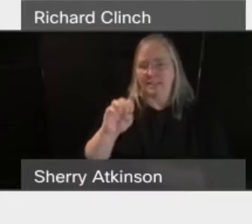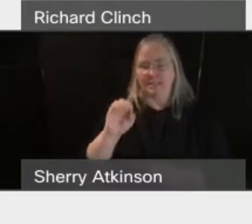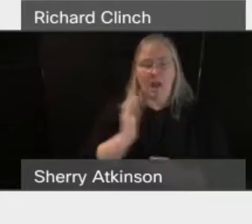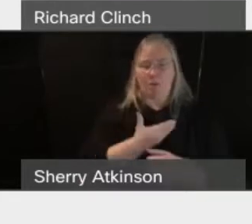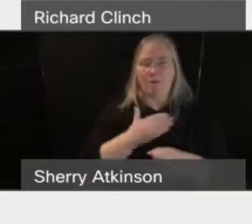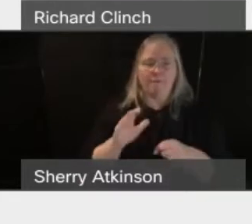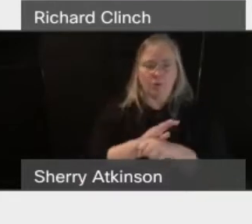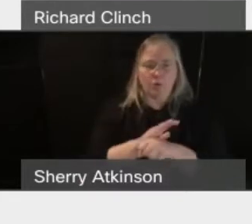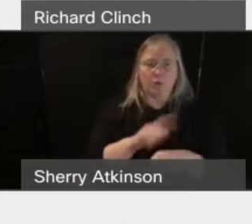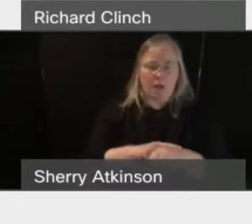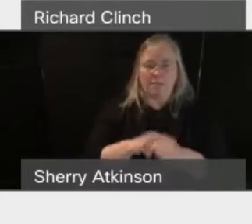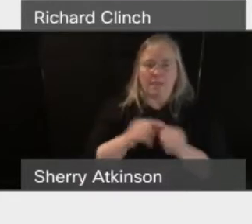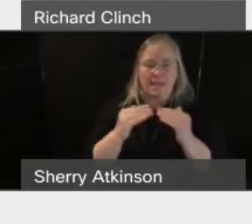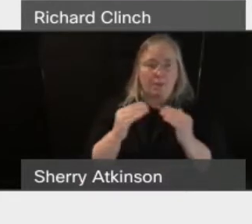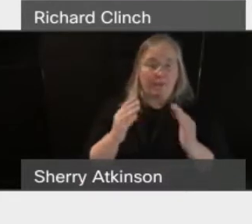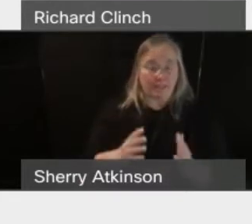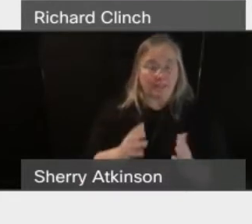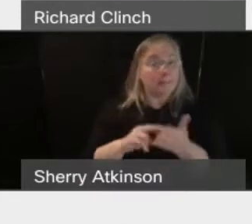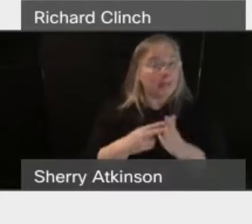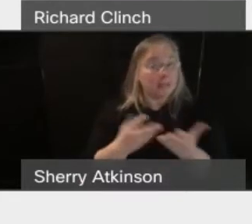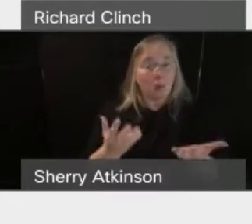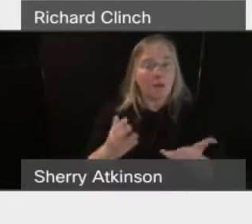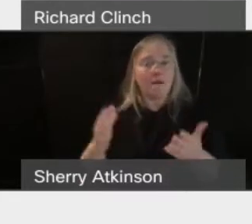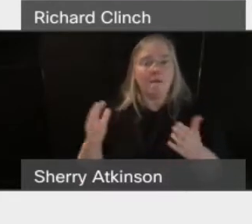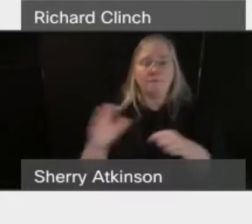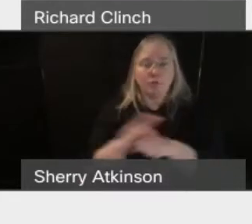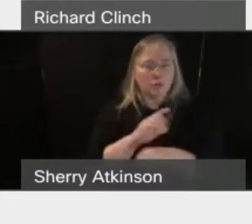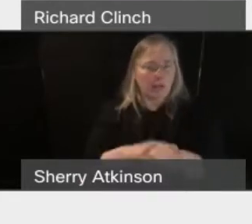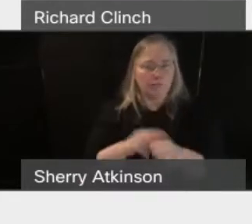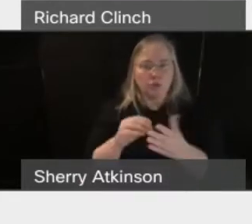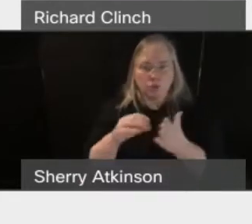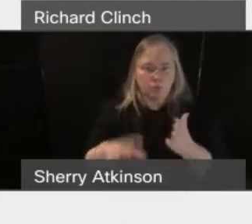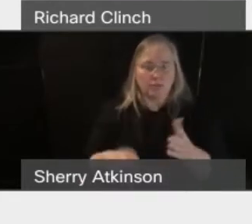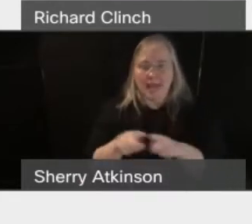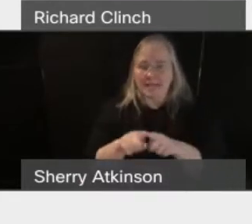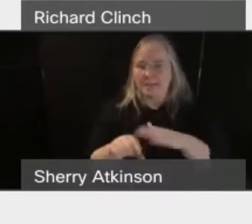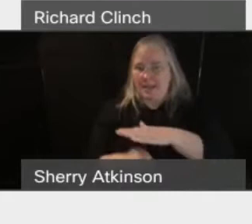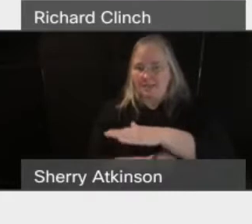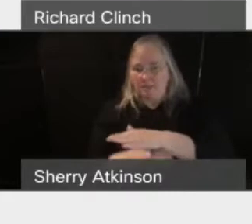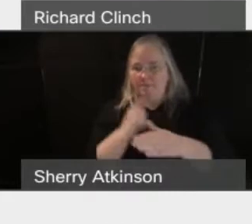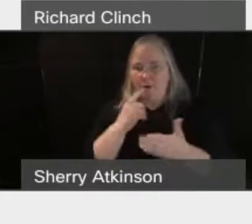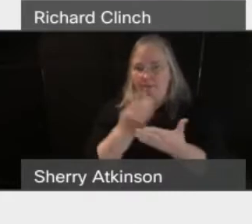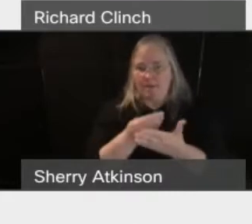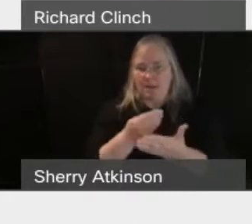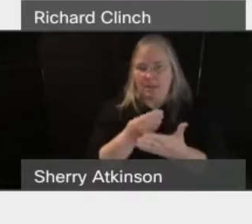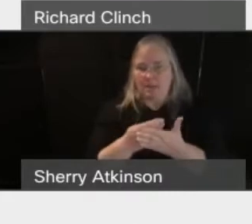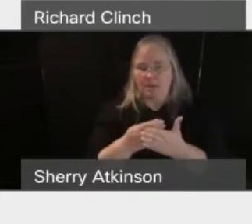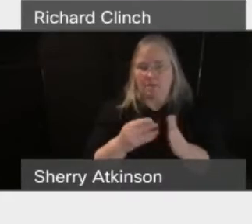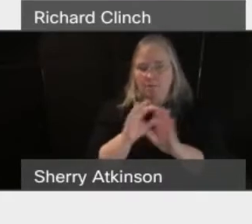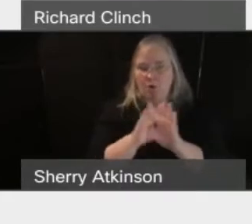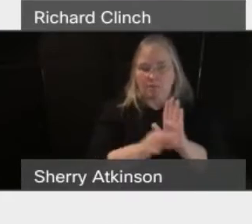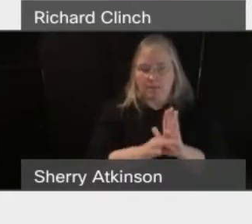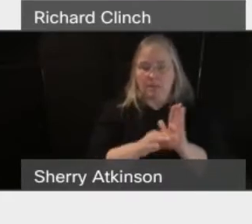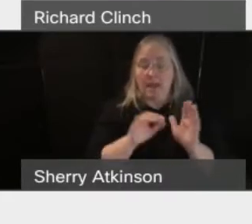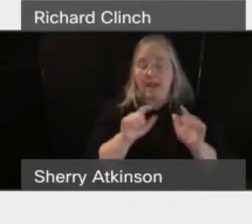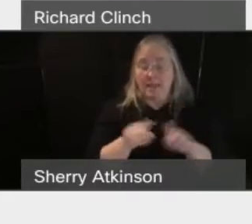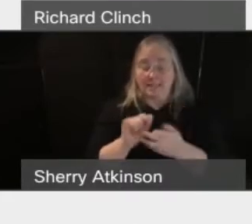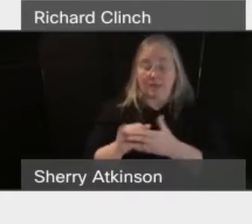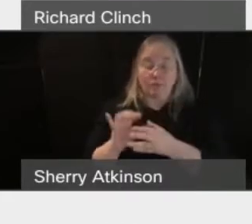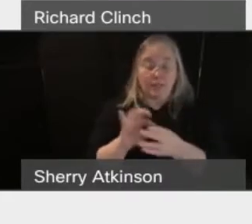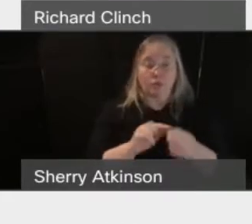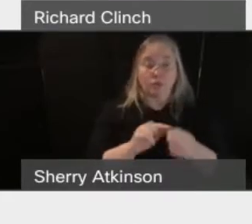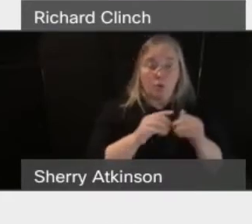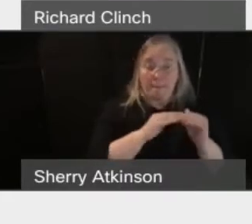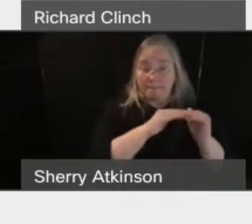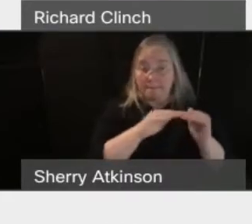meaning our full-time students, as a basis for the funding formula as that pertains to maintenance of effort, and